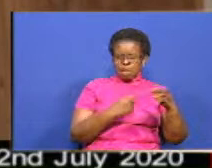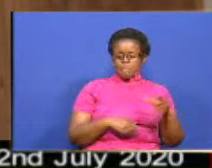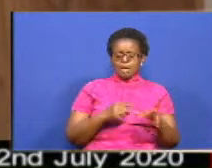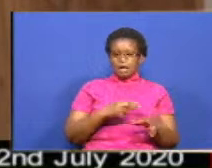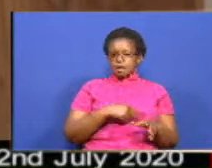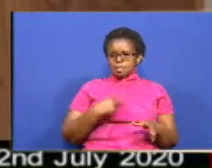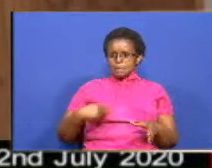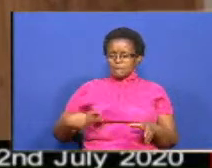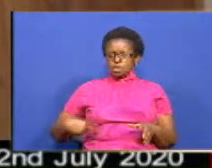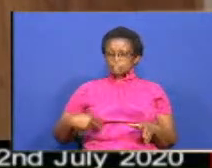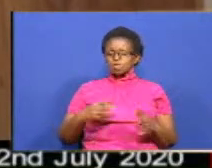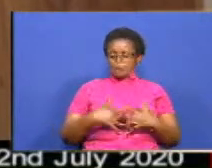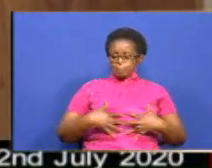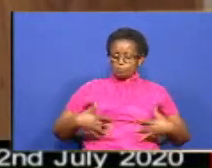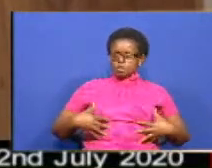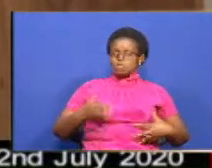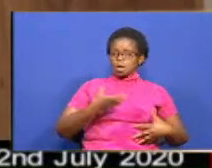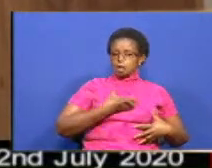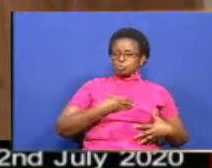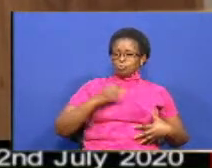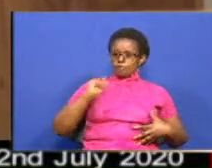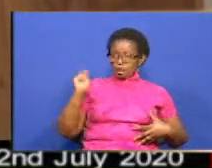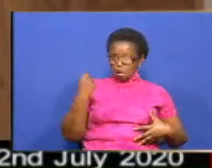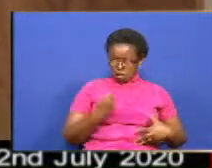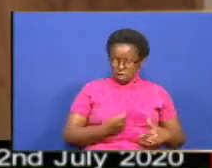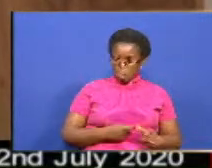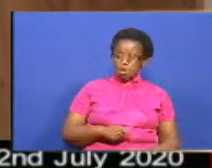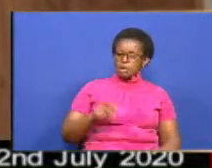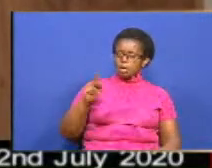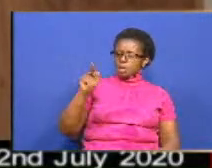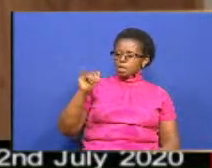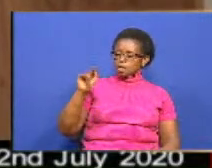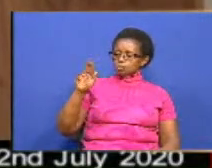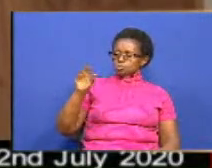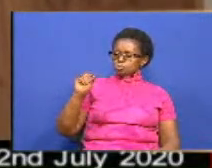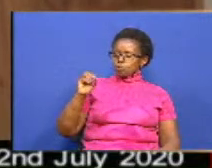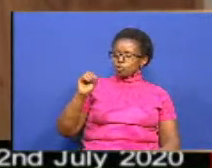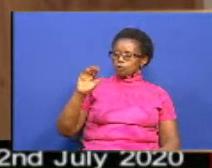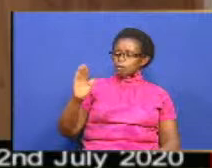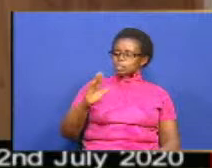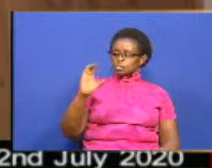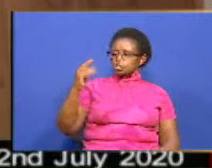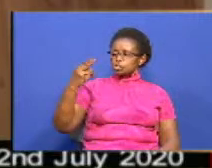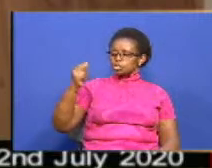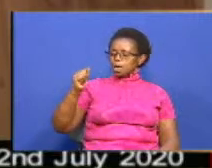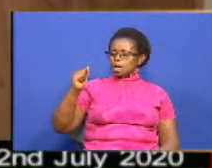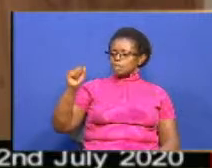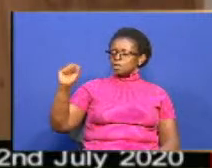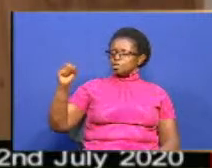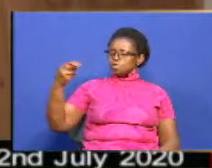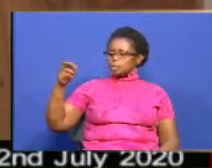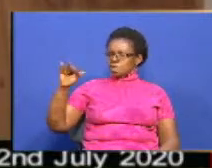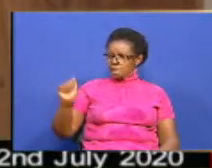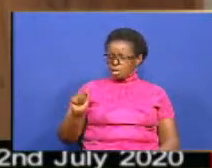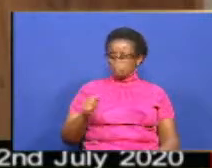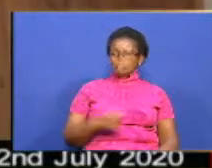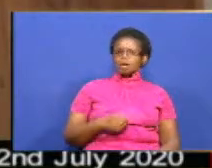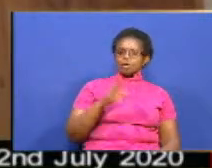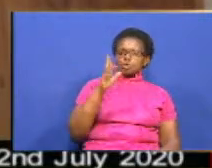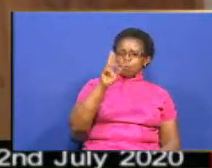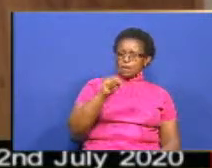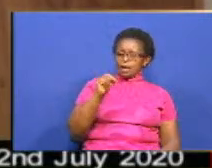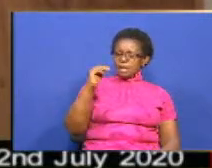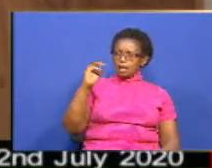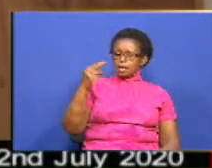Refugee Council of Kenya, Kituo cha Sheria, United Nations Commission for Refugees,